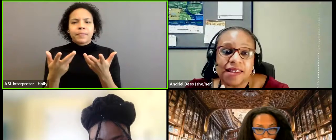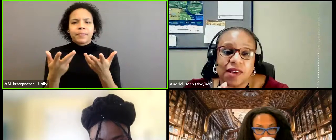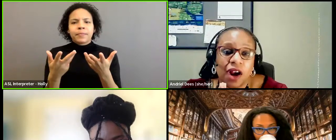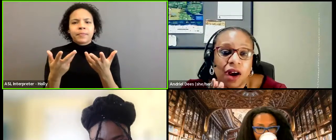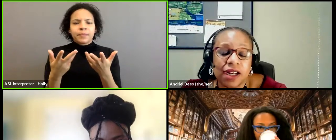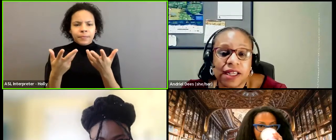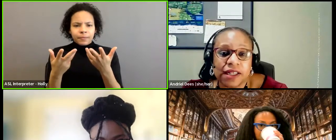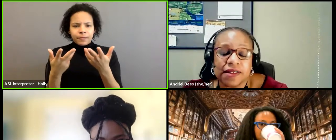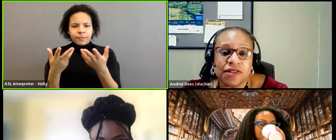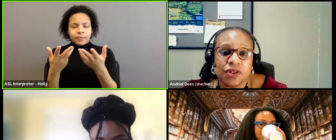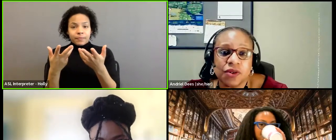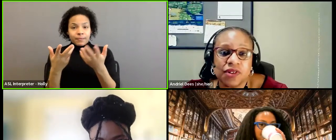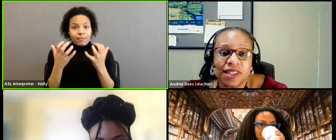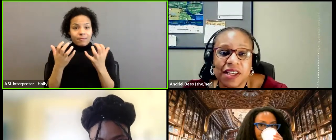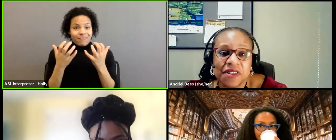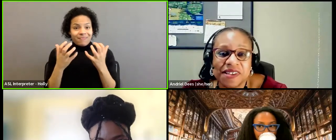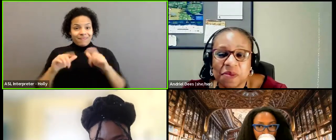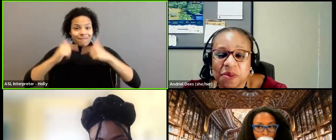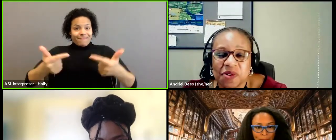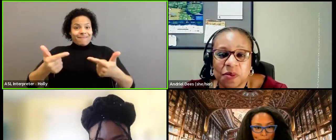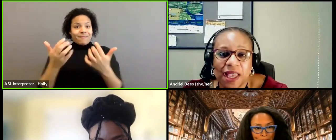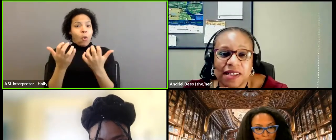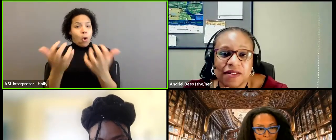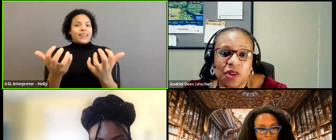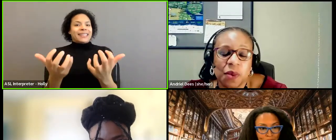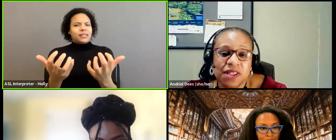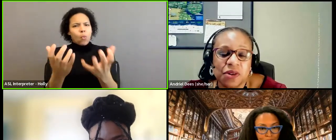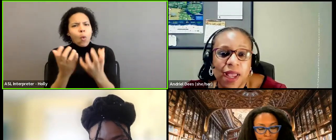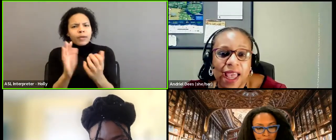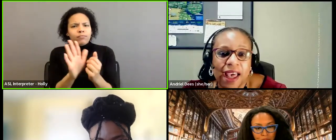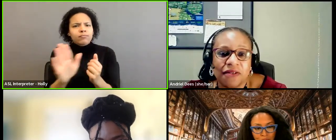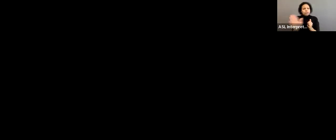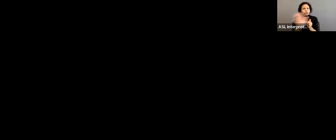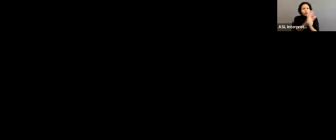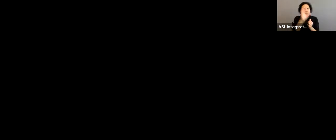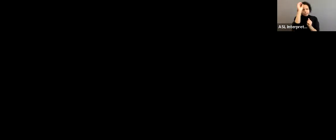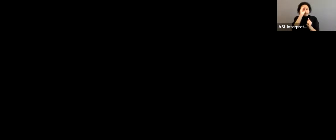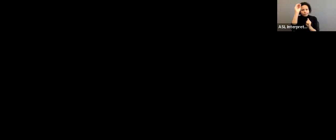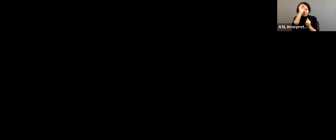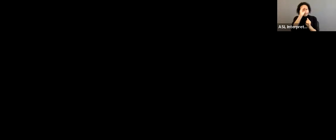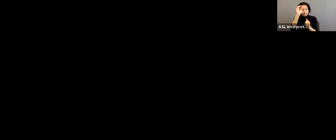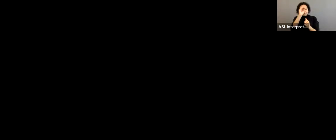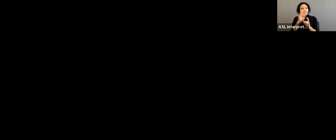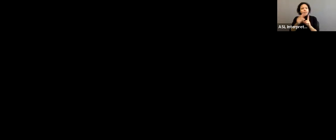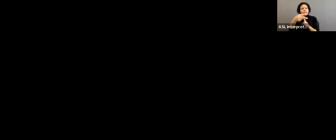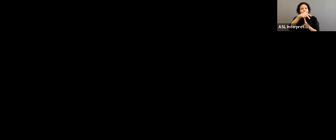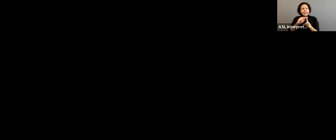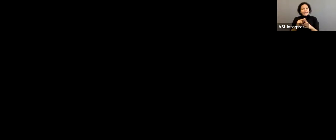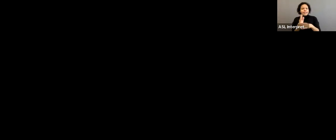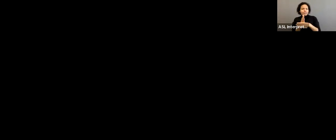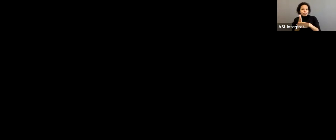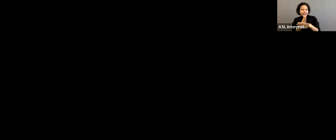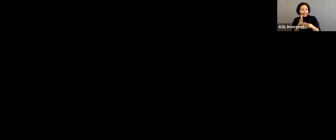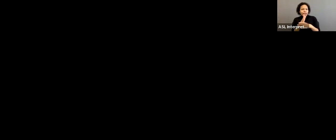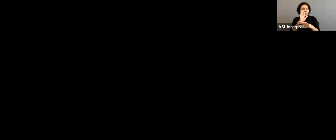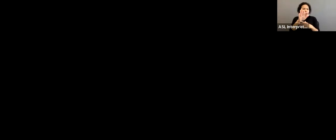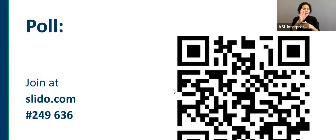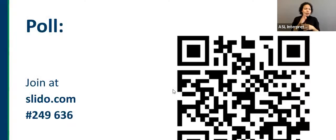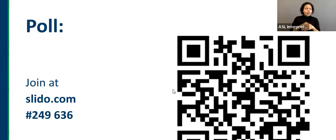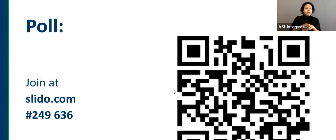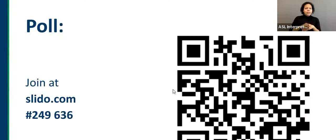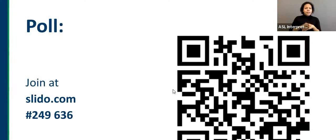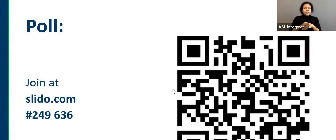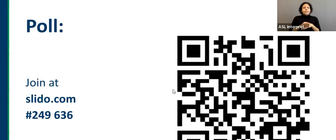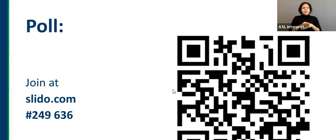you as our audience to give us some perspective. So we do have a little poll that we're going to allow